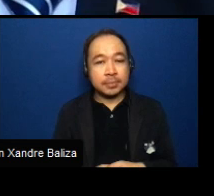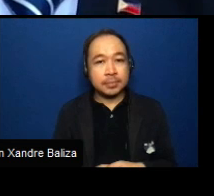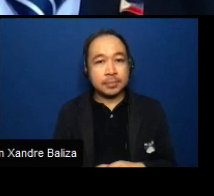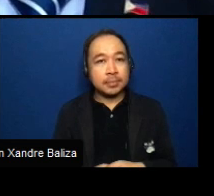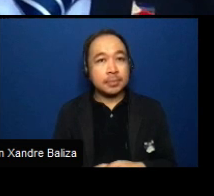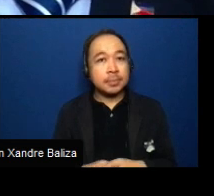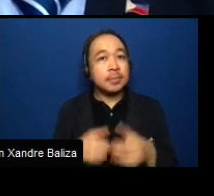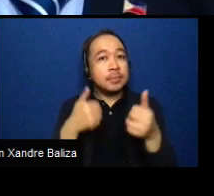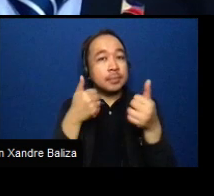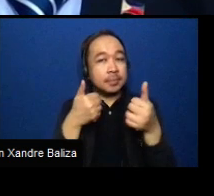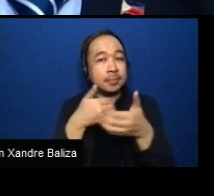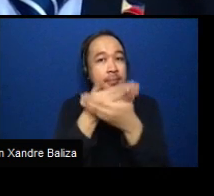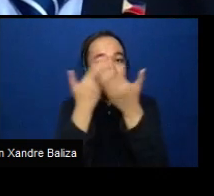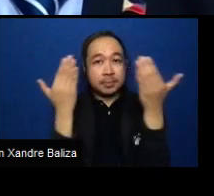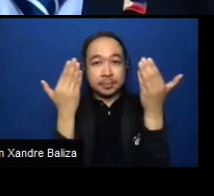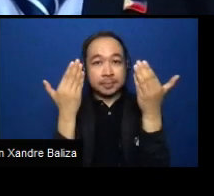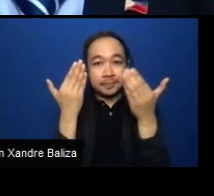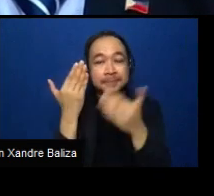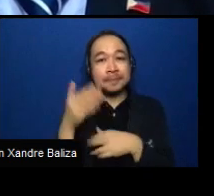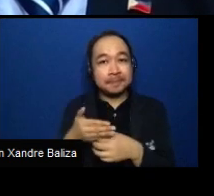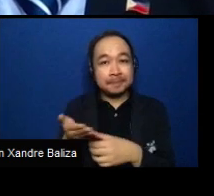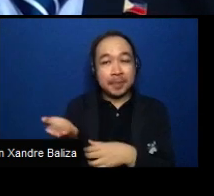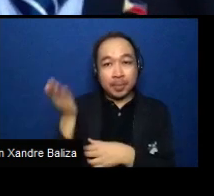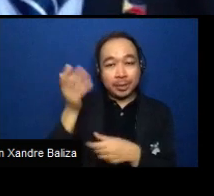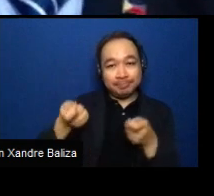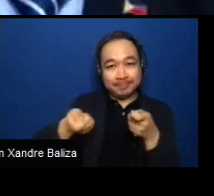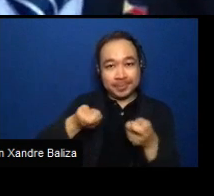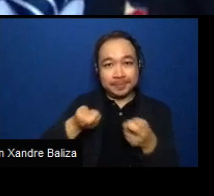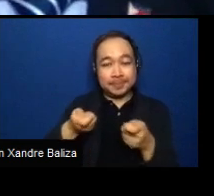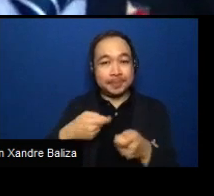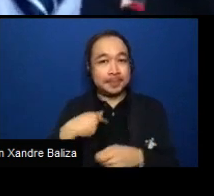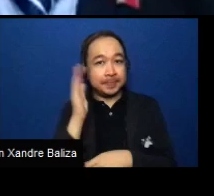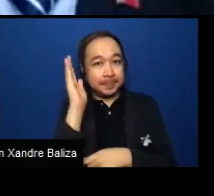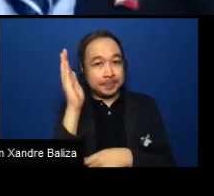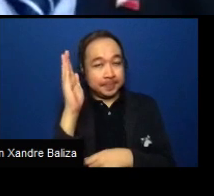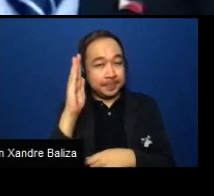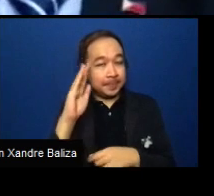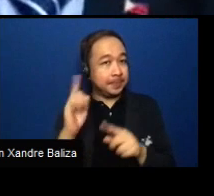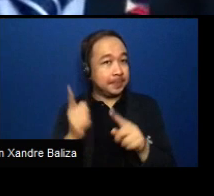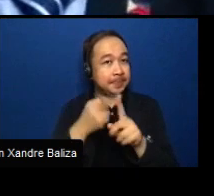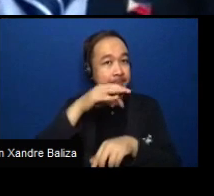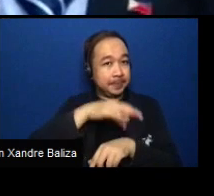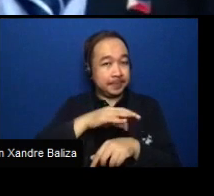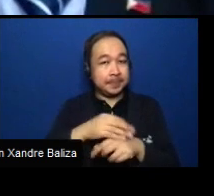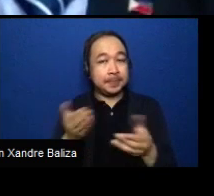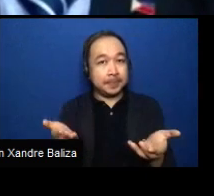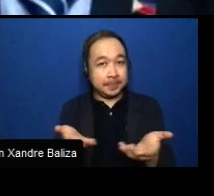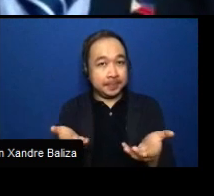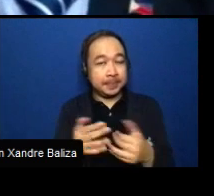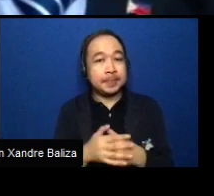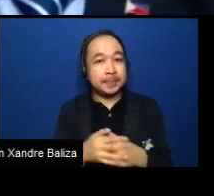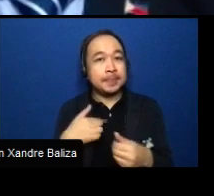Good afternoon, Madam Chairperson. As I am speaking for the first time in this session as head